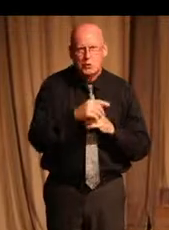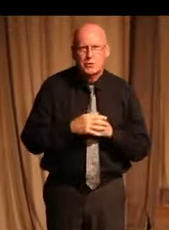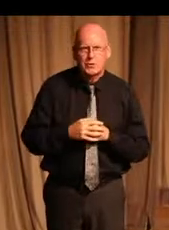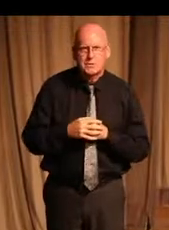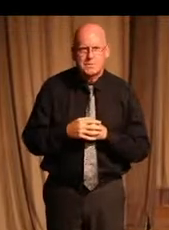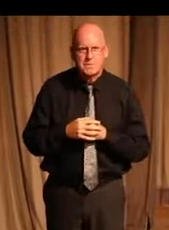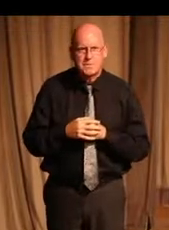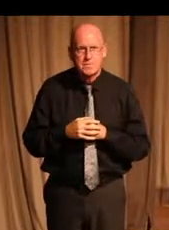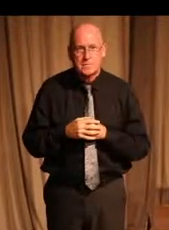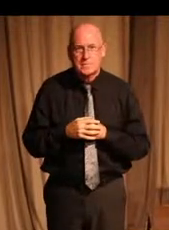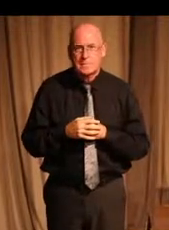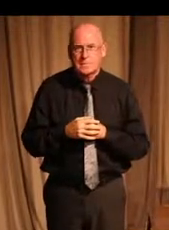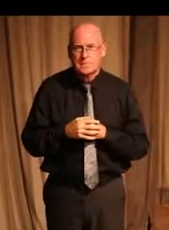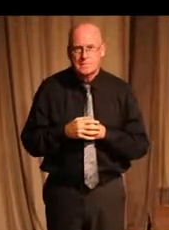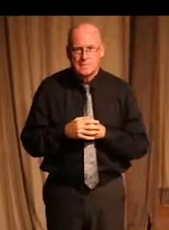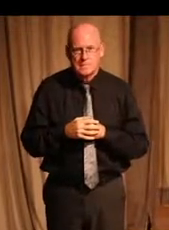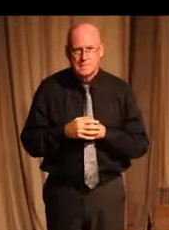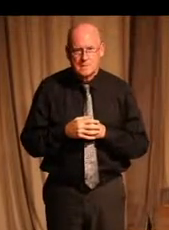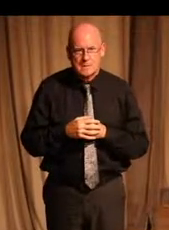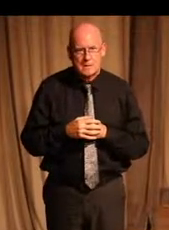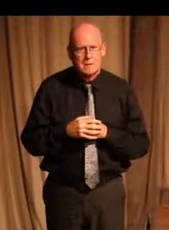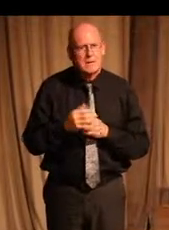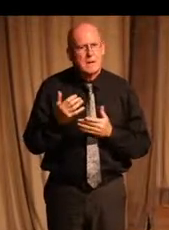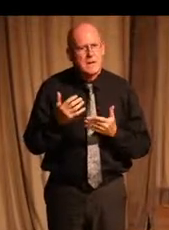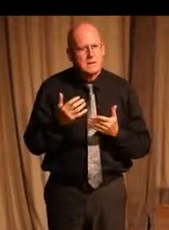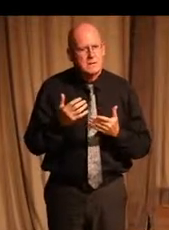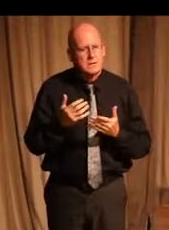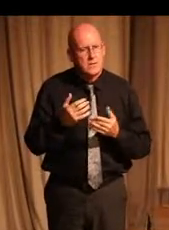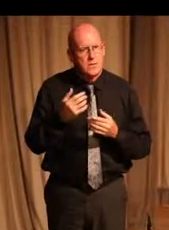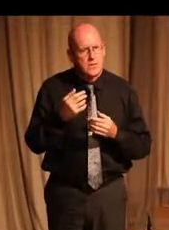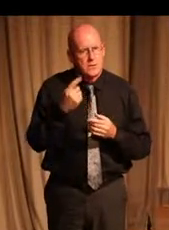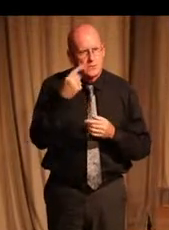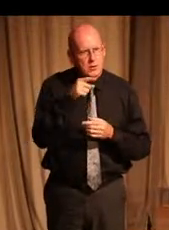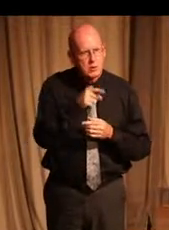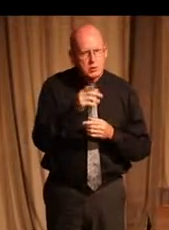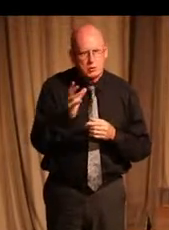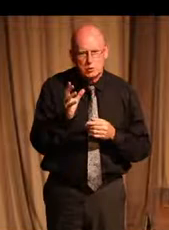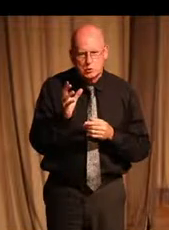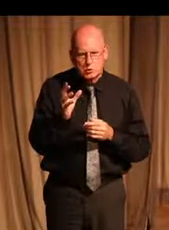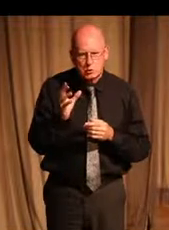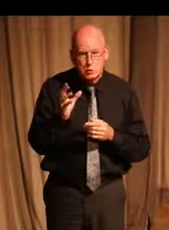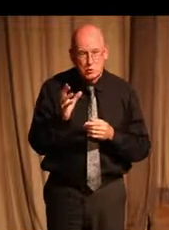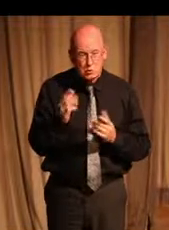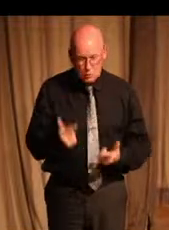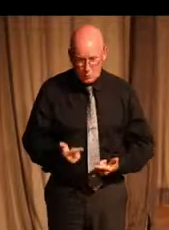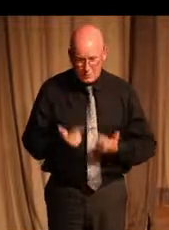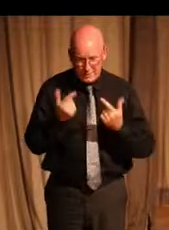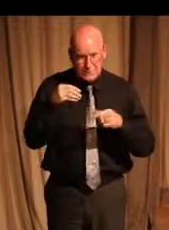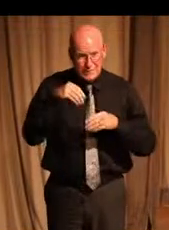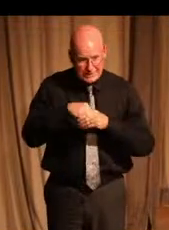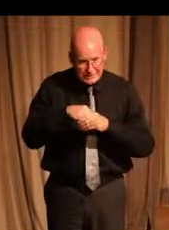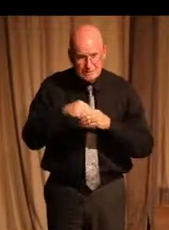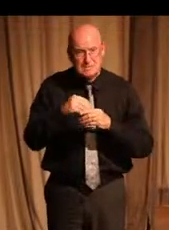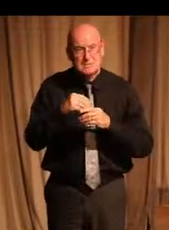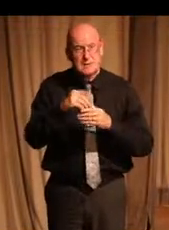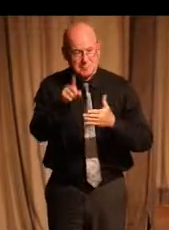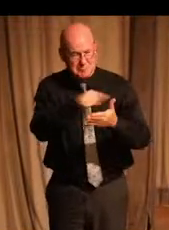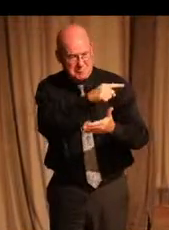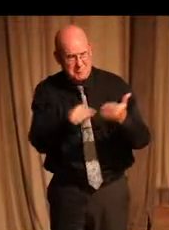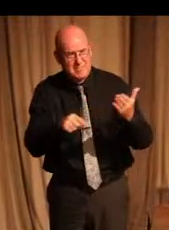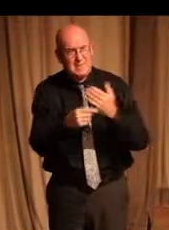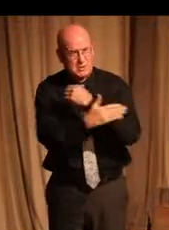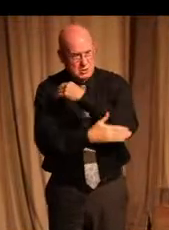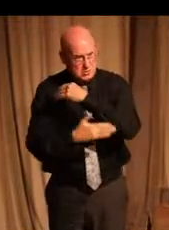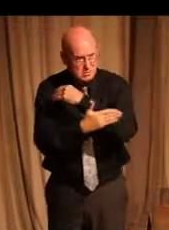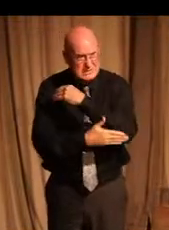and even in the daily life, to assume, and in a very racist country, to keep